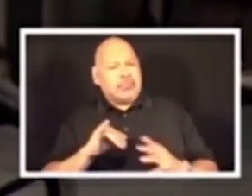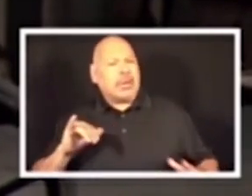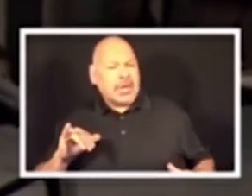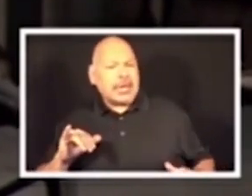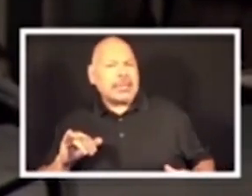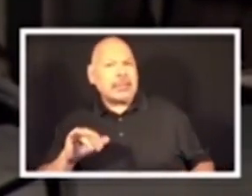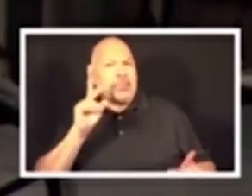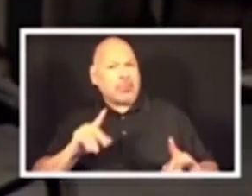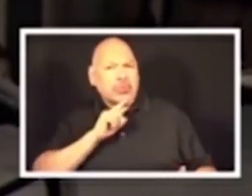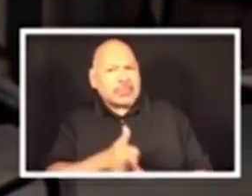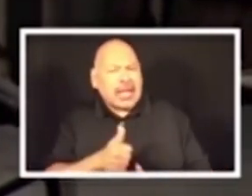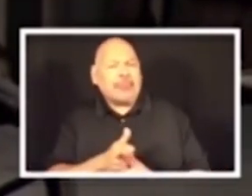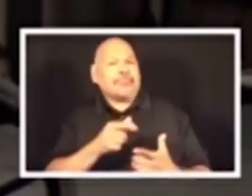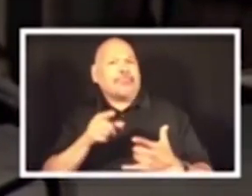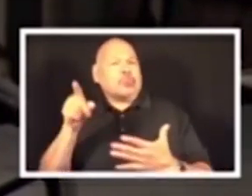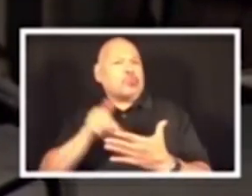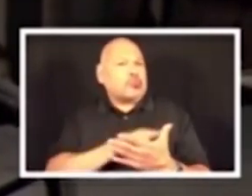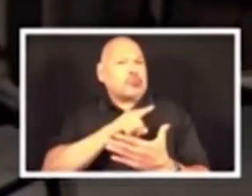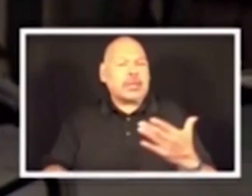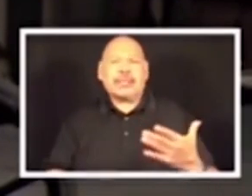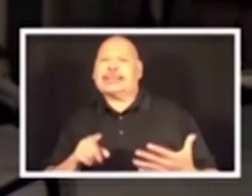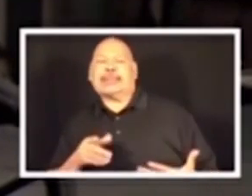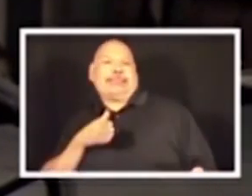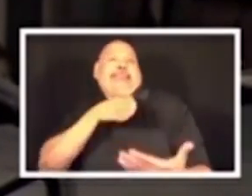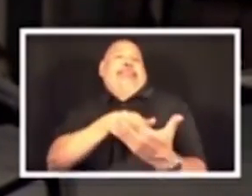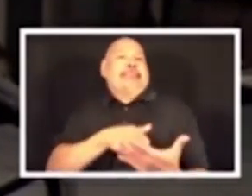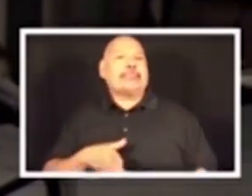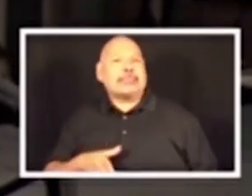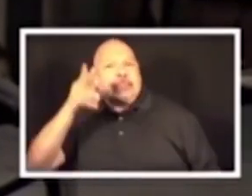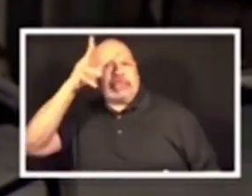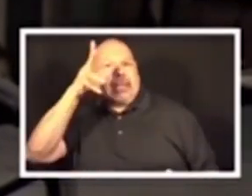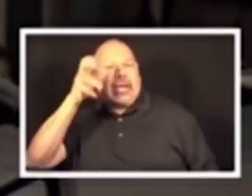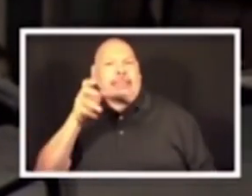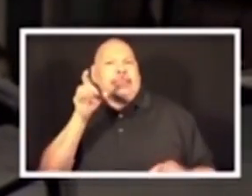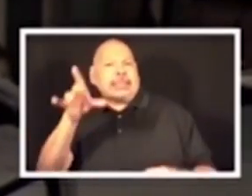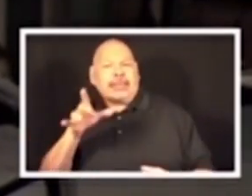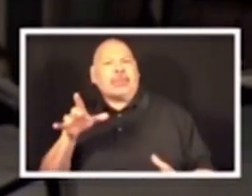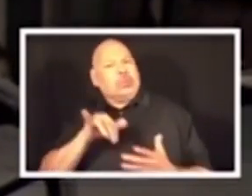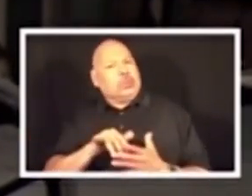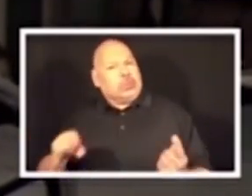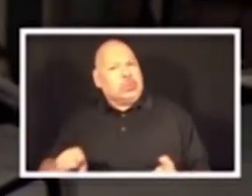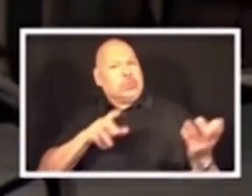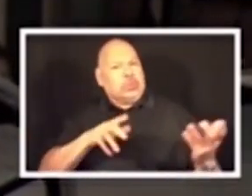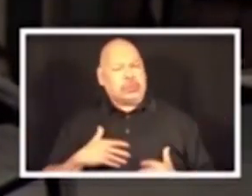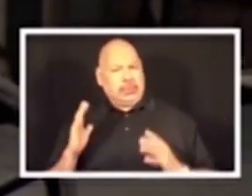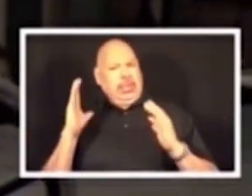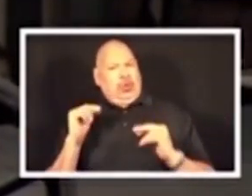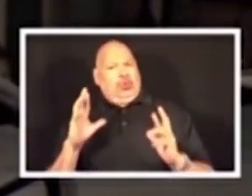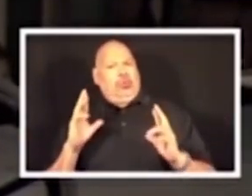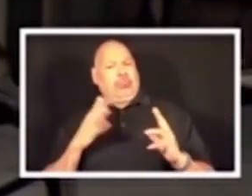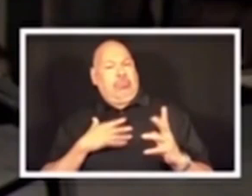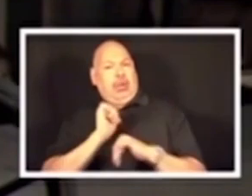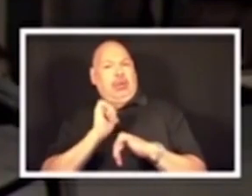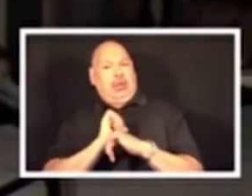of hate and racism in this state and in this country. Today, I invoke my authority as governor